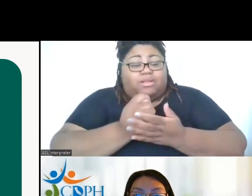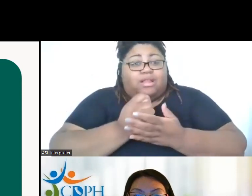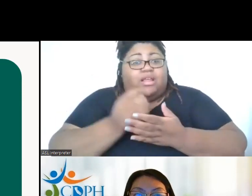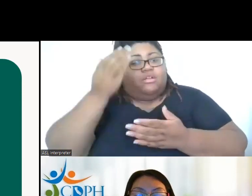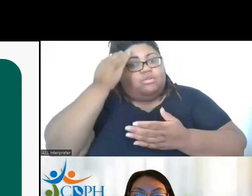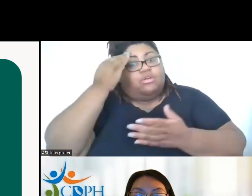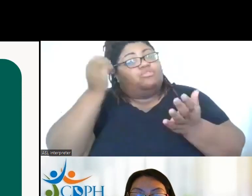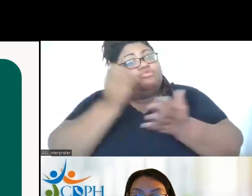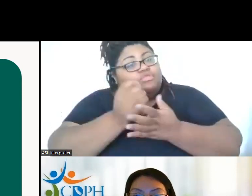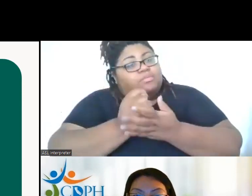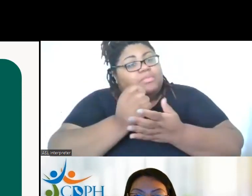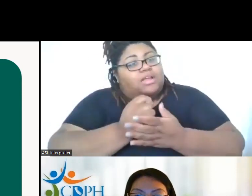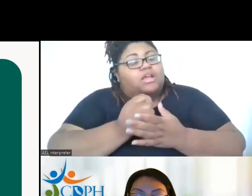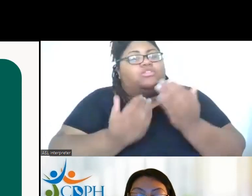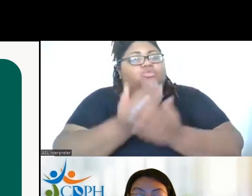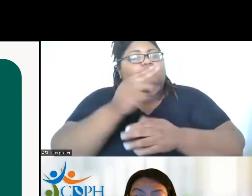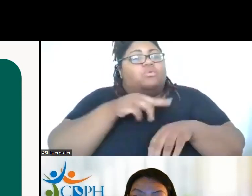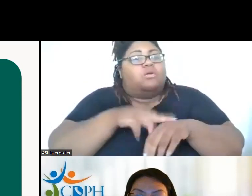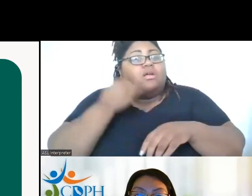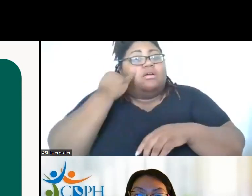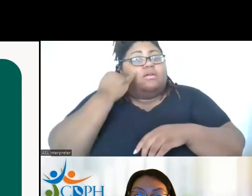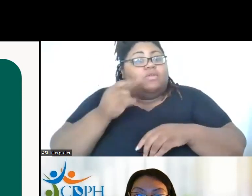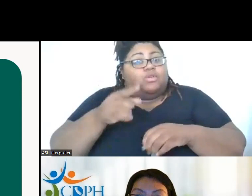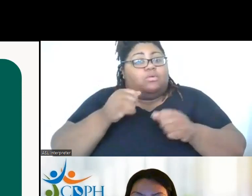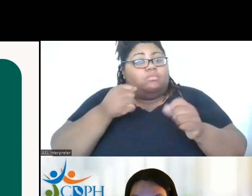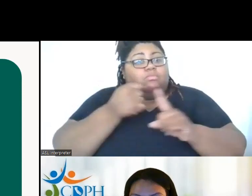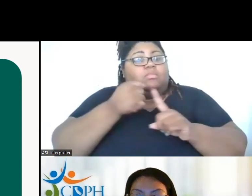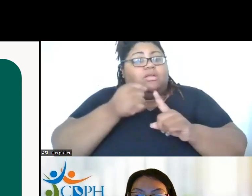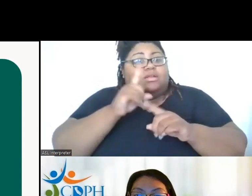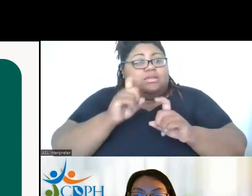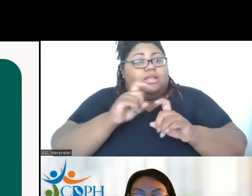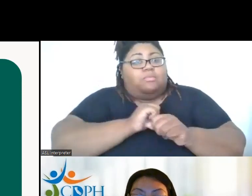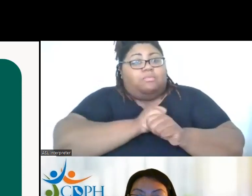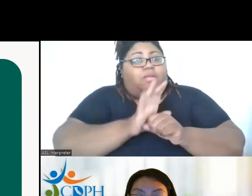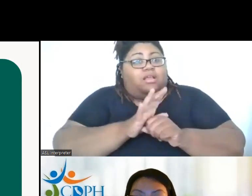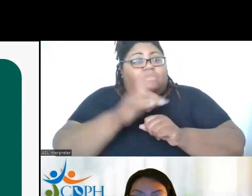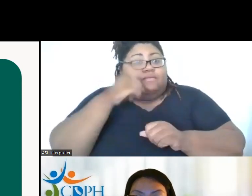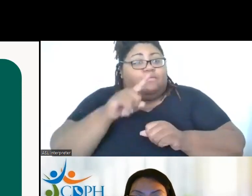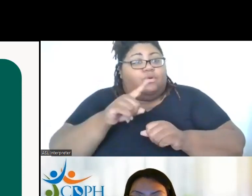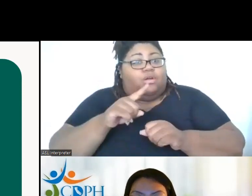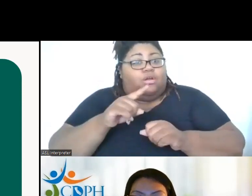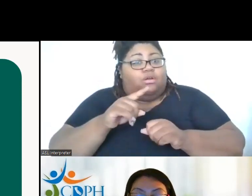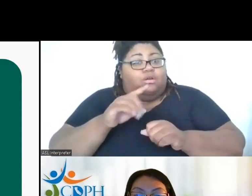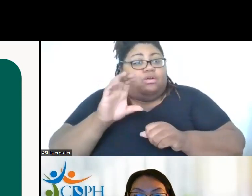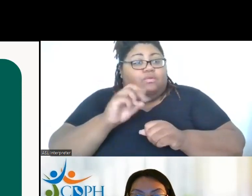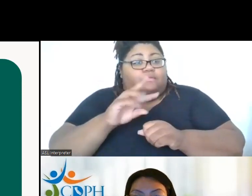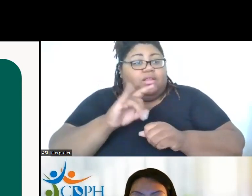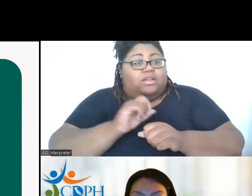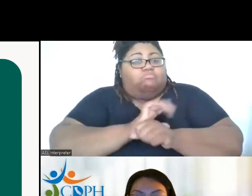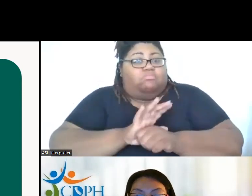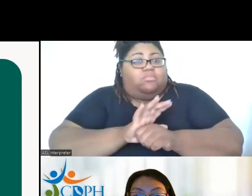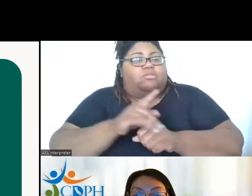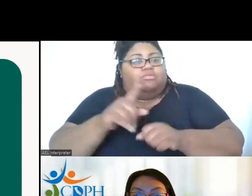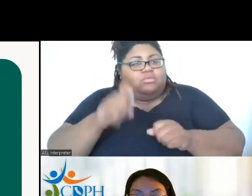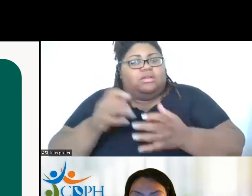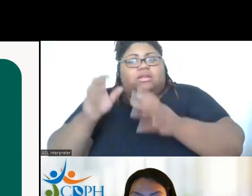new norm, that when you test positive for COVID, everybody should be seeking evaluation for treatment. And that's